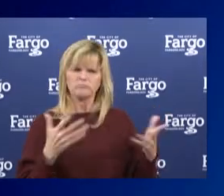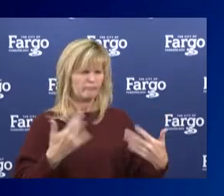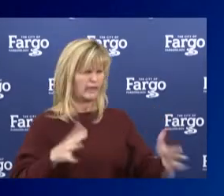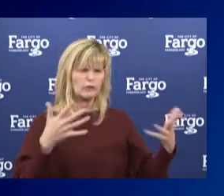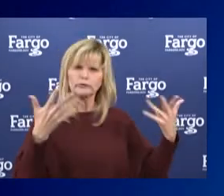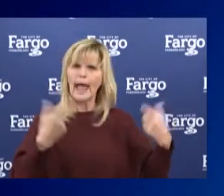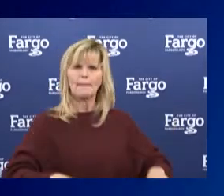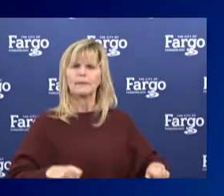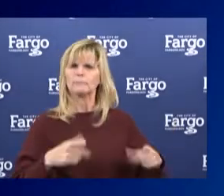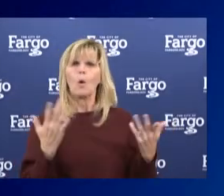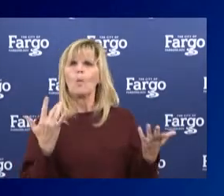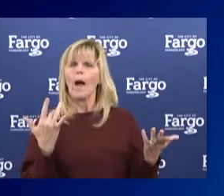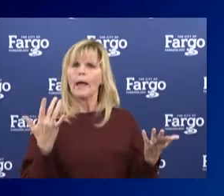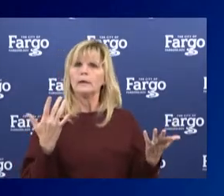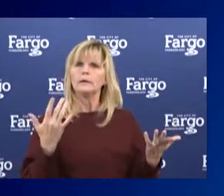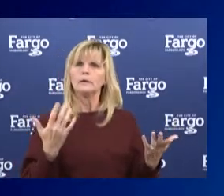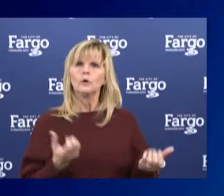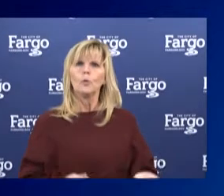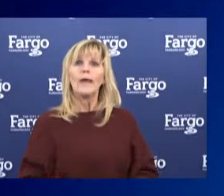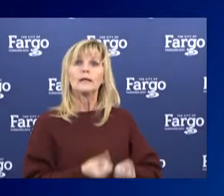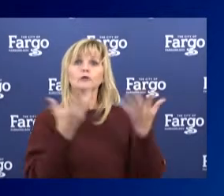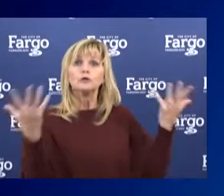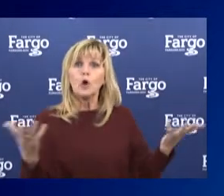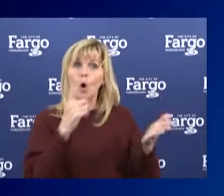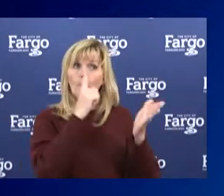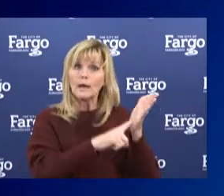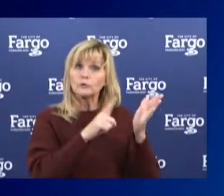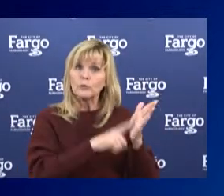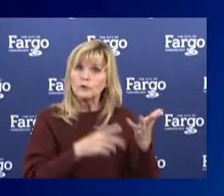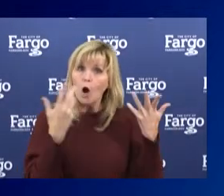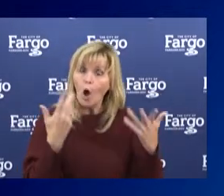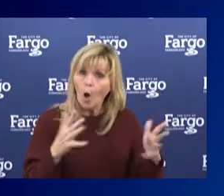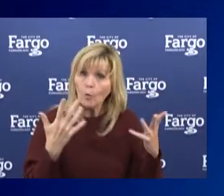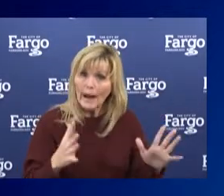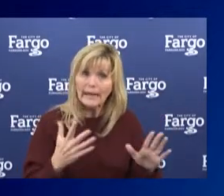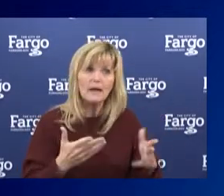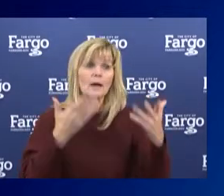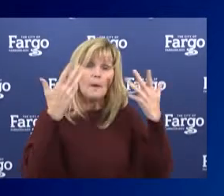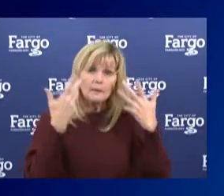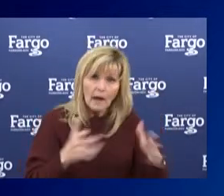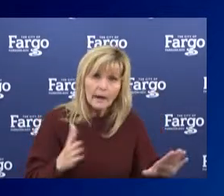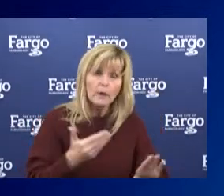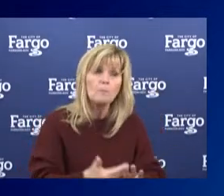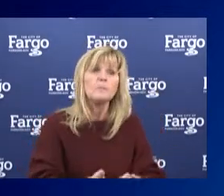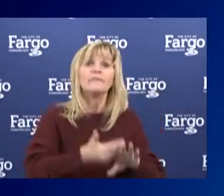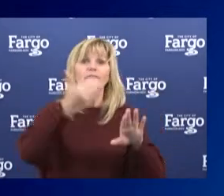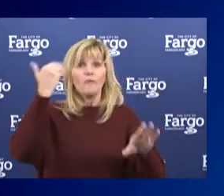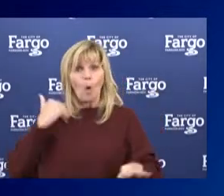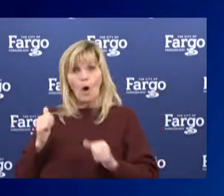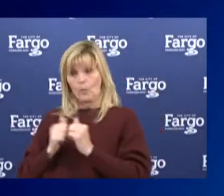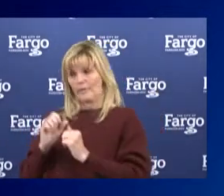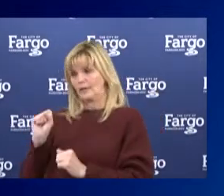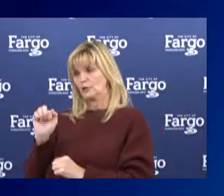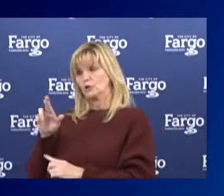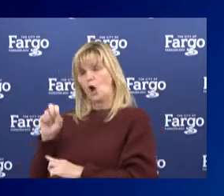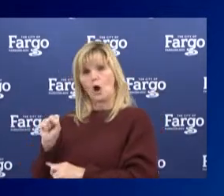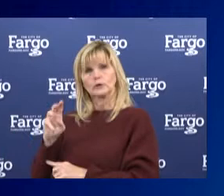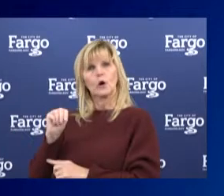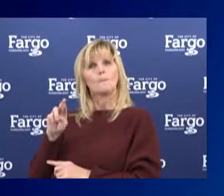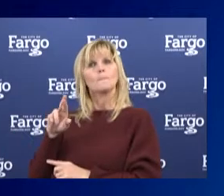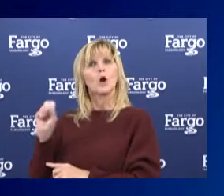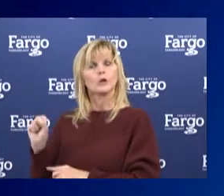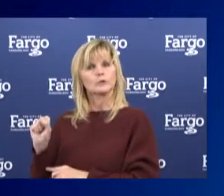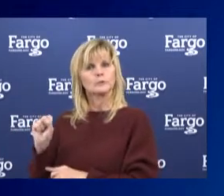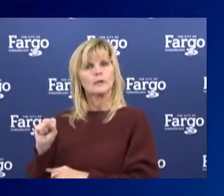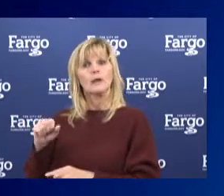because we'd had a lot of research already completed with the original SARS virus and with the MERS, or Middle East